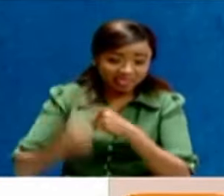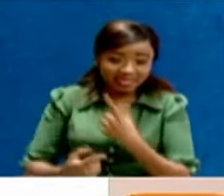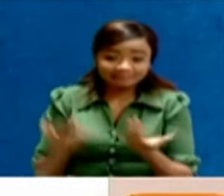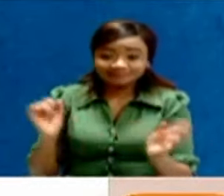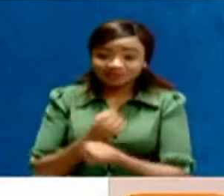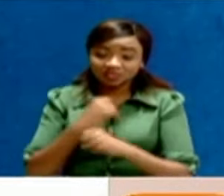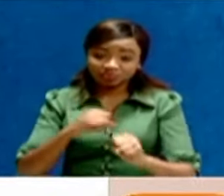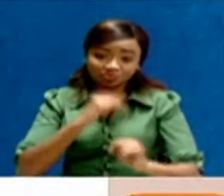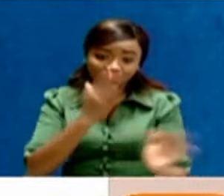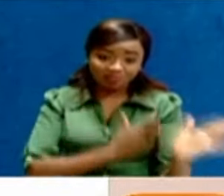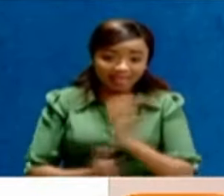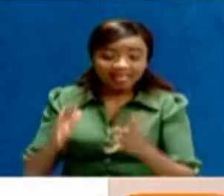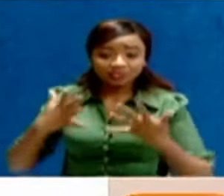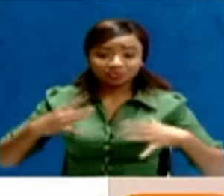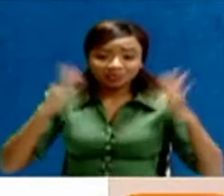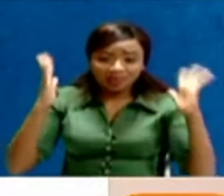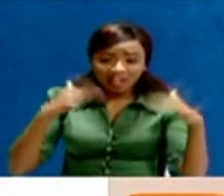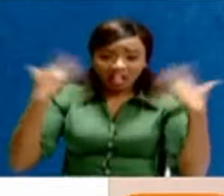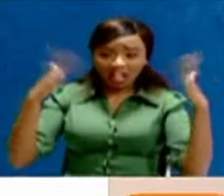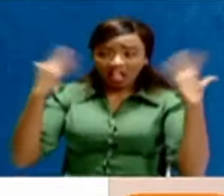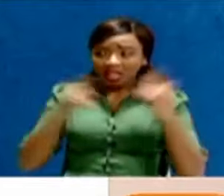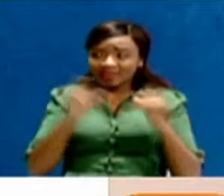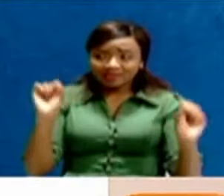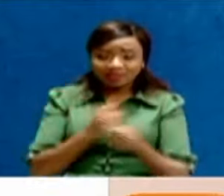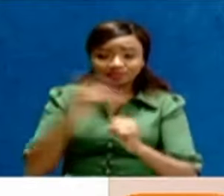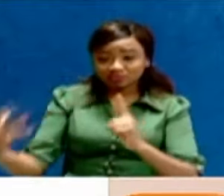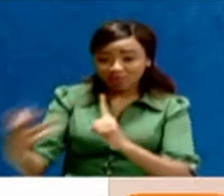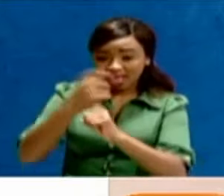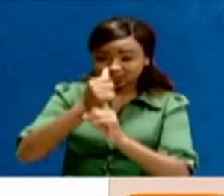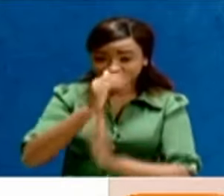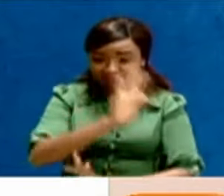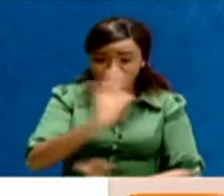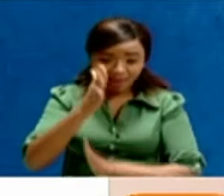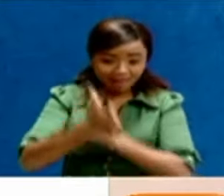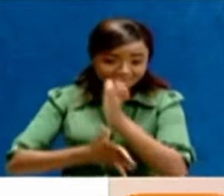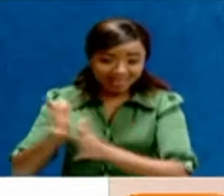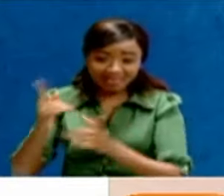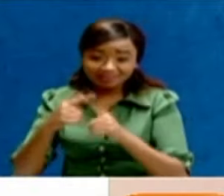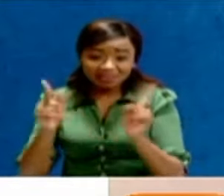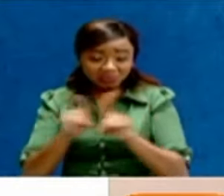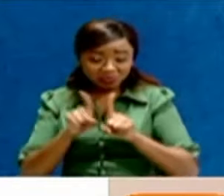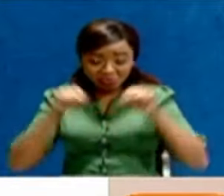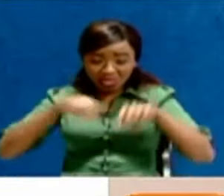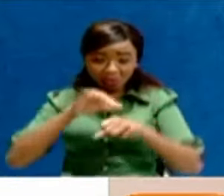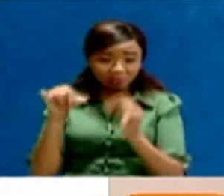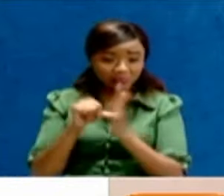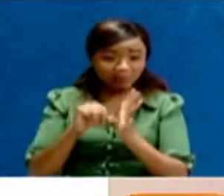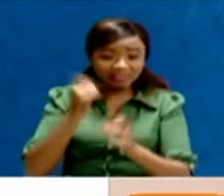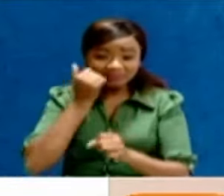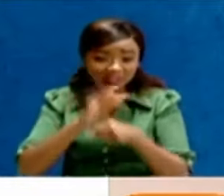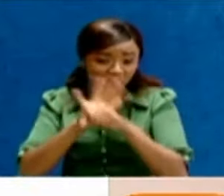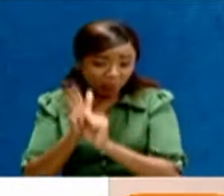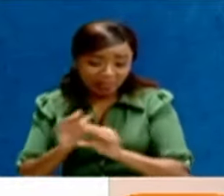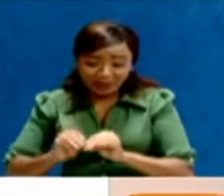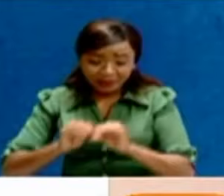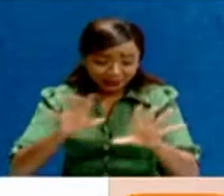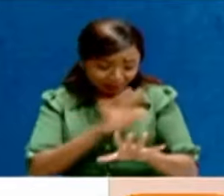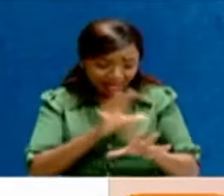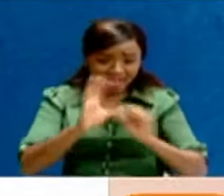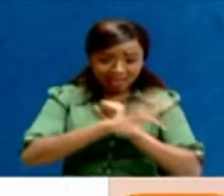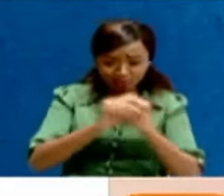now. Many are anxious that counties will not be able to achieve their plans with a pandemic that has forced counties to even relook at some of their